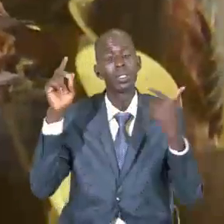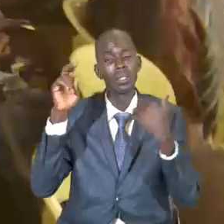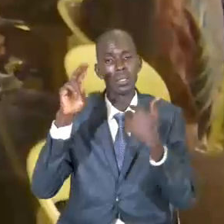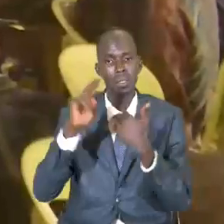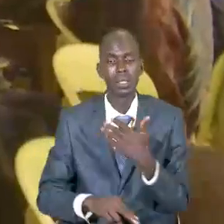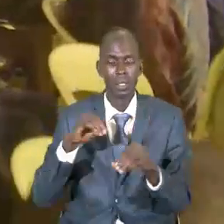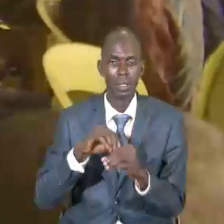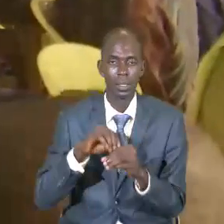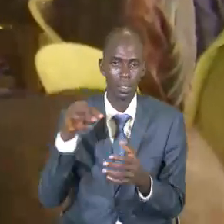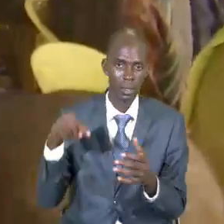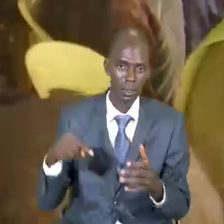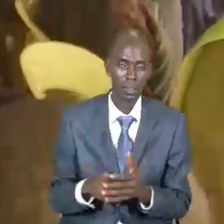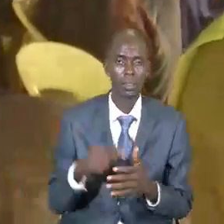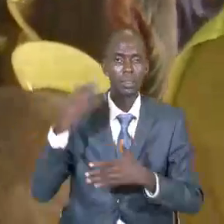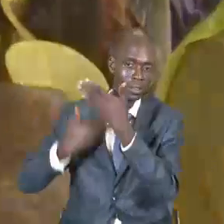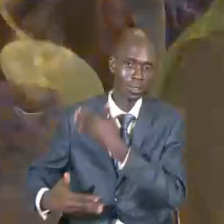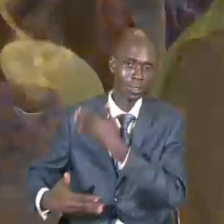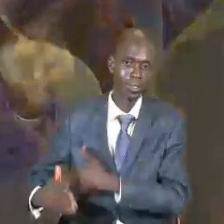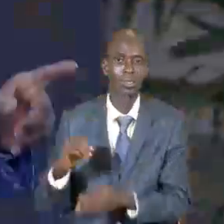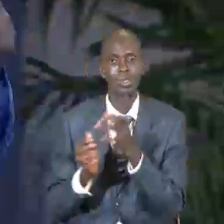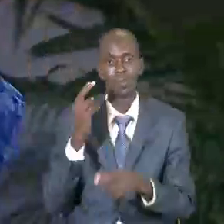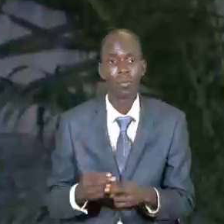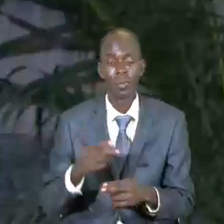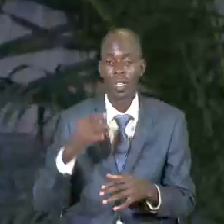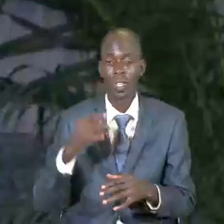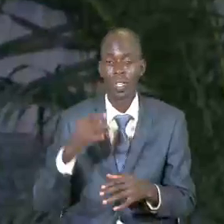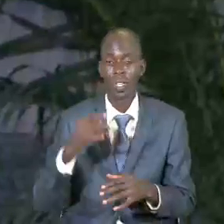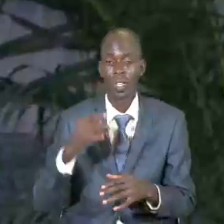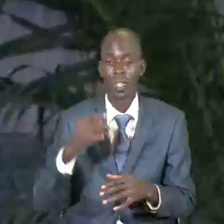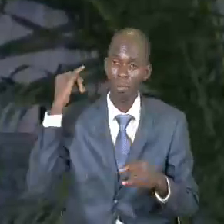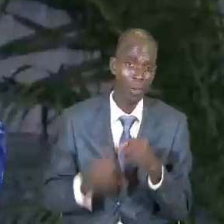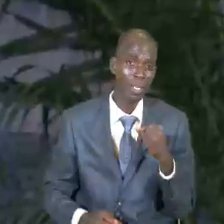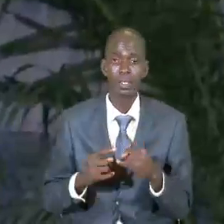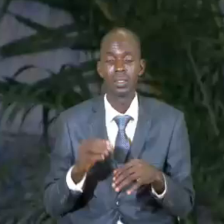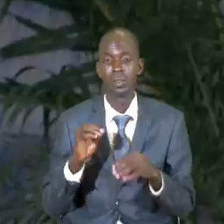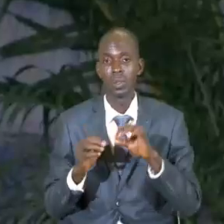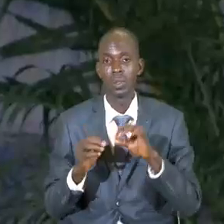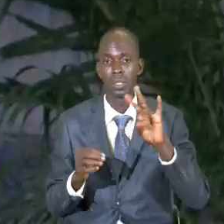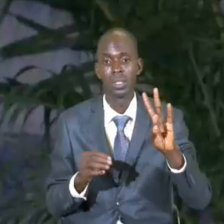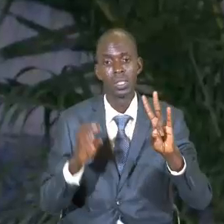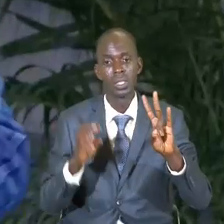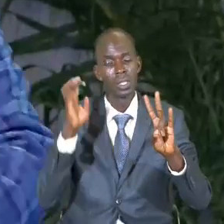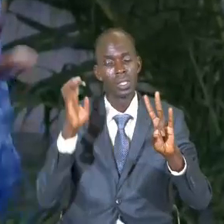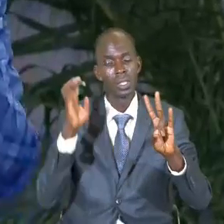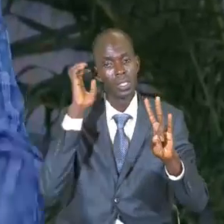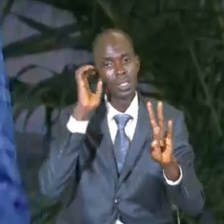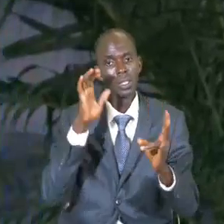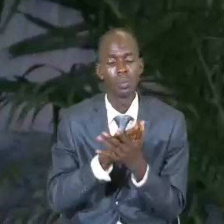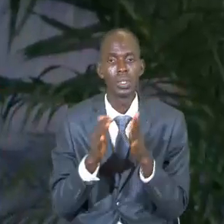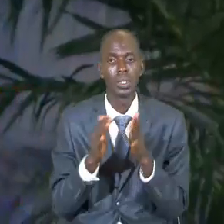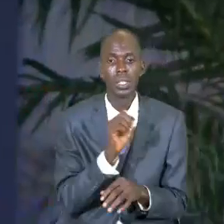actually, finally, number seven, he became a chief victor. A chief victor. He